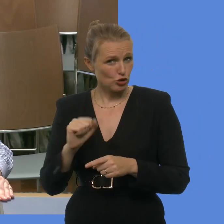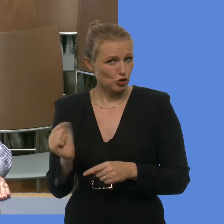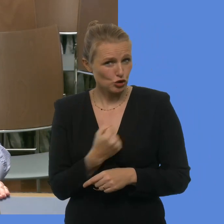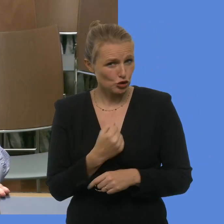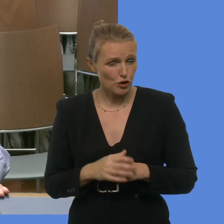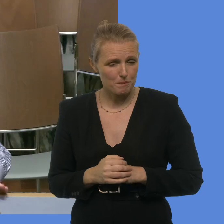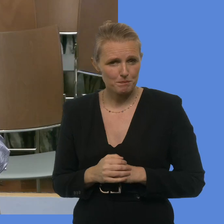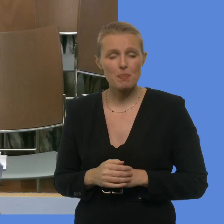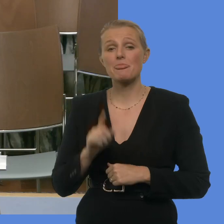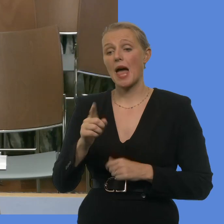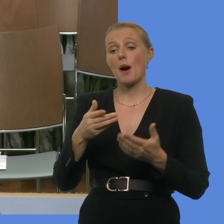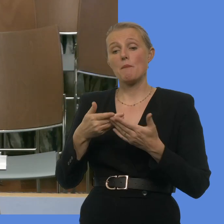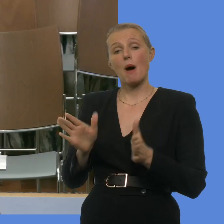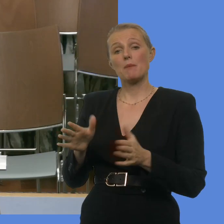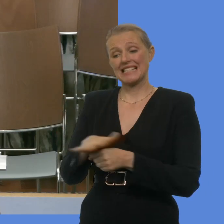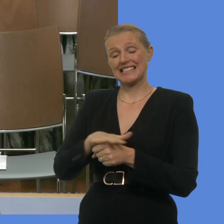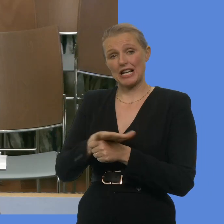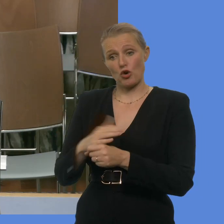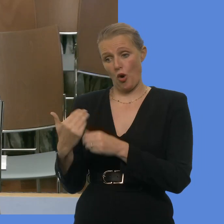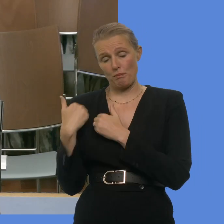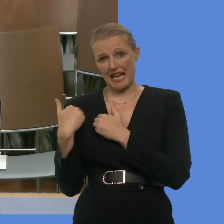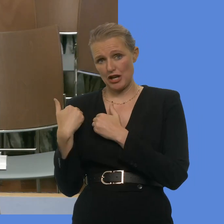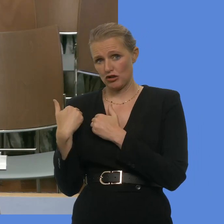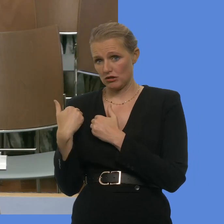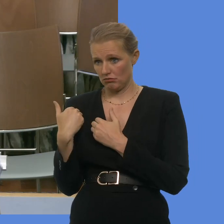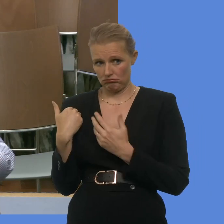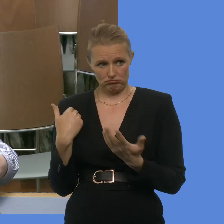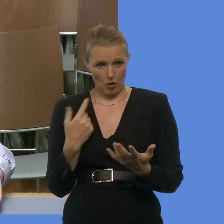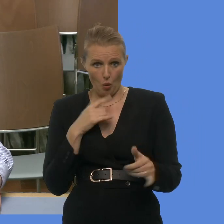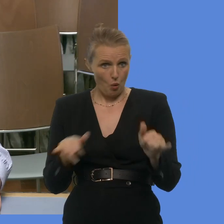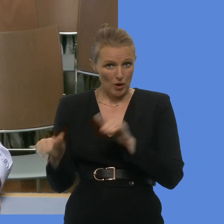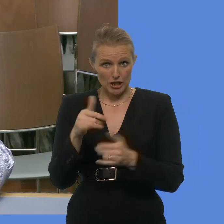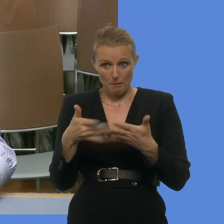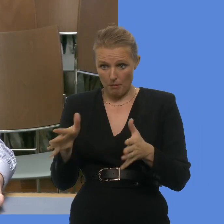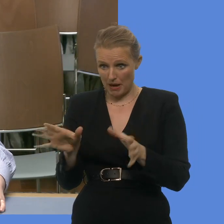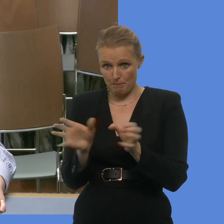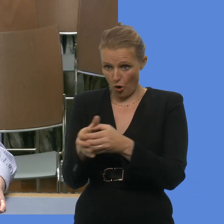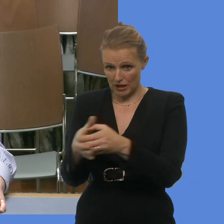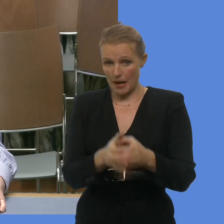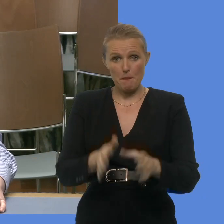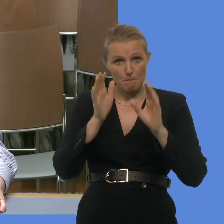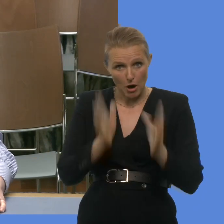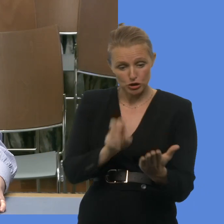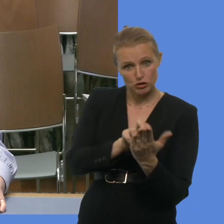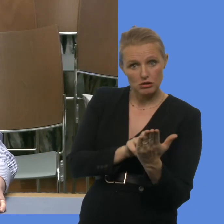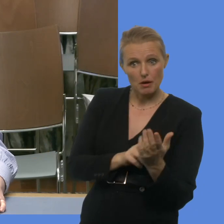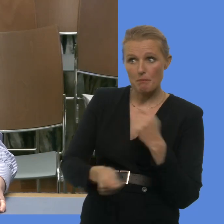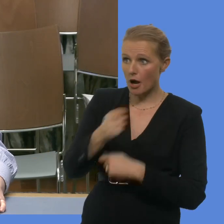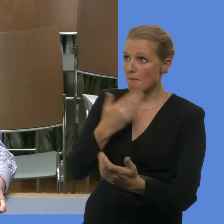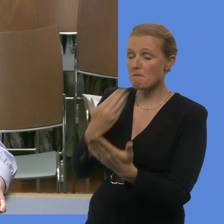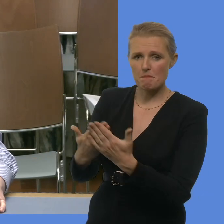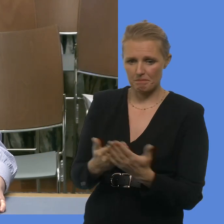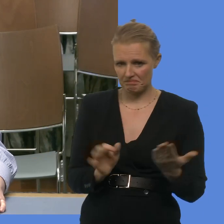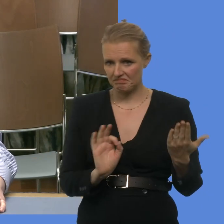sector obligations, the bill does not specify which public bodies will be subject to accessibility duties. This will